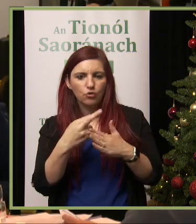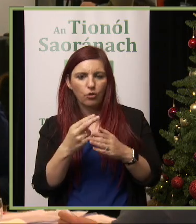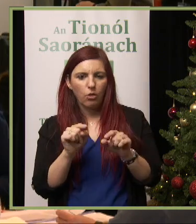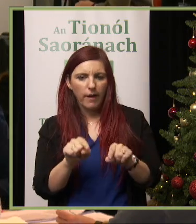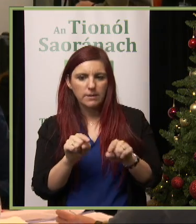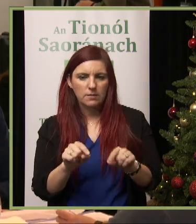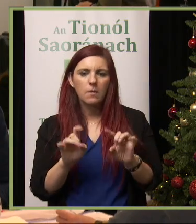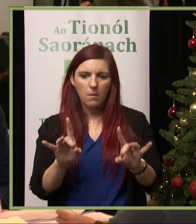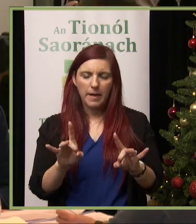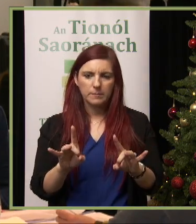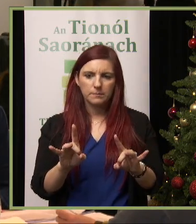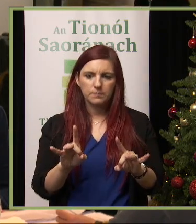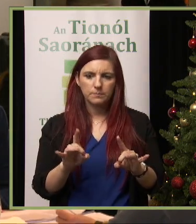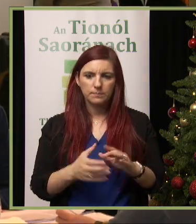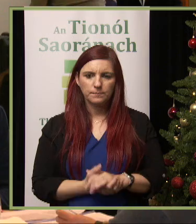We'll fix this up in a minute, yeah.